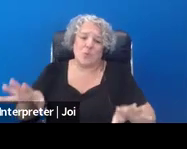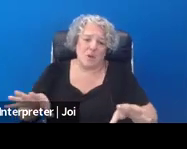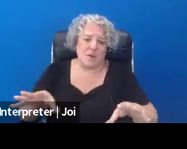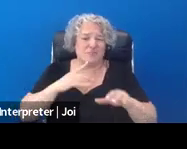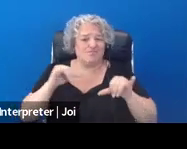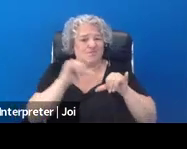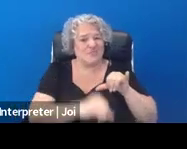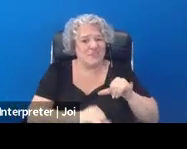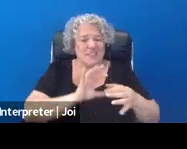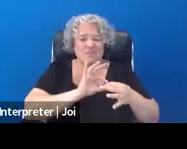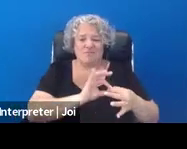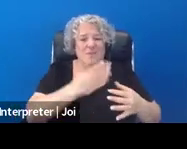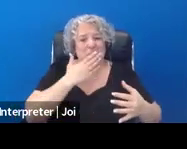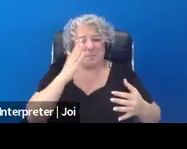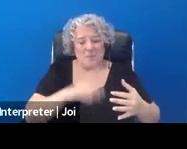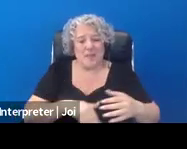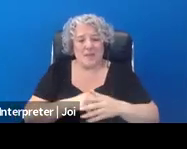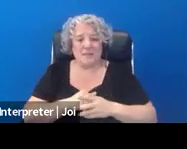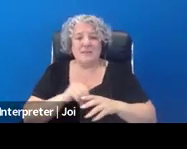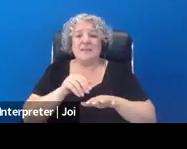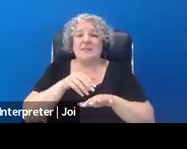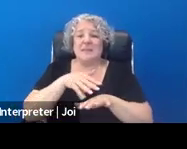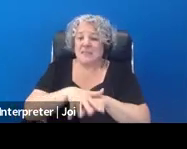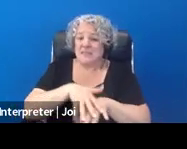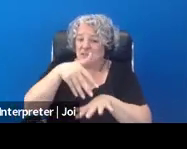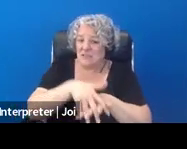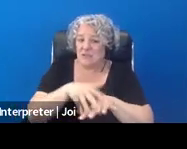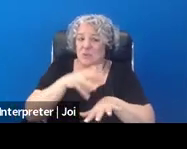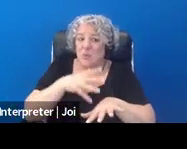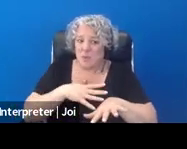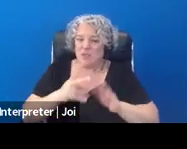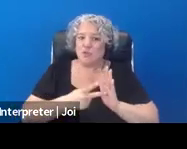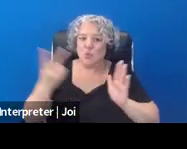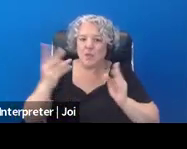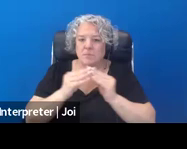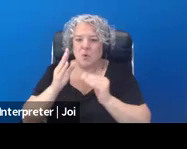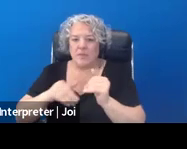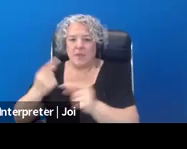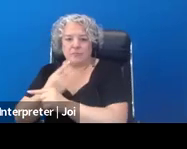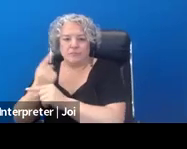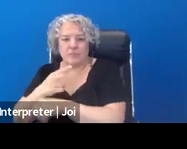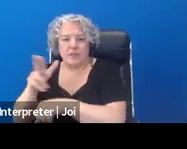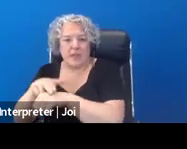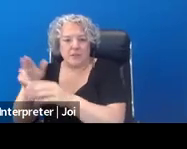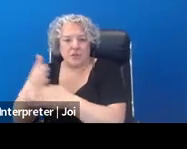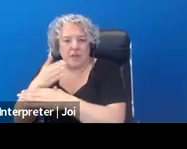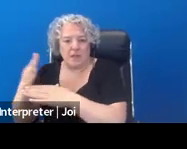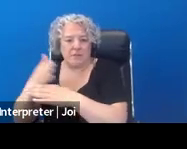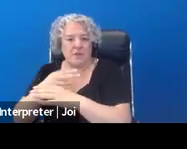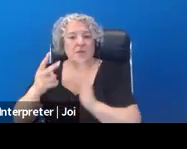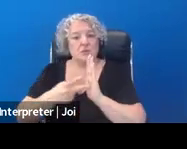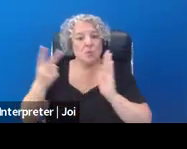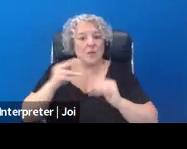of violence against Indigenous women are more than twice the national average, and in some cases 10 times the rate of